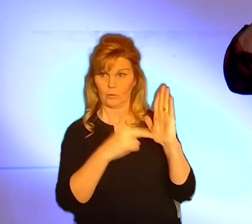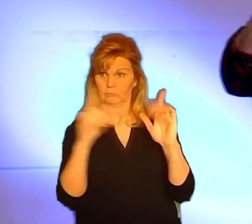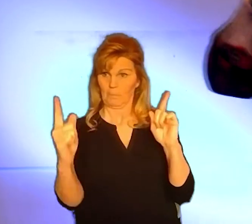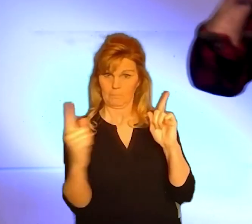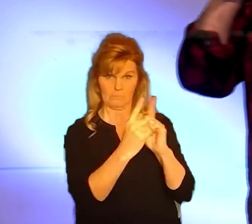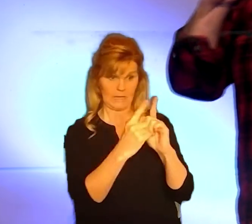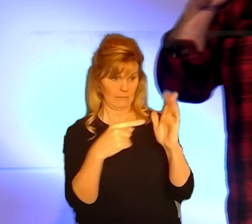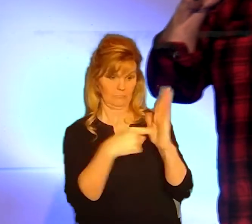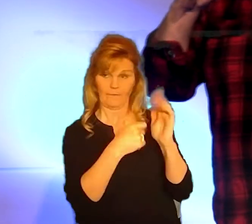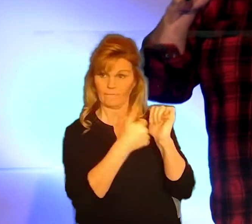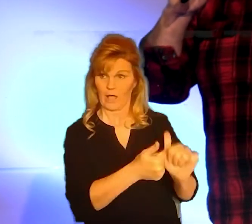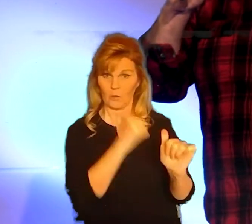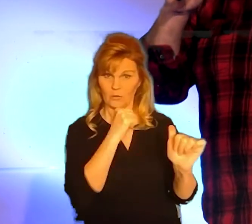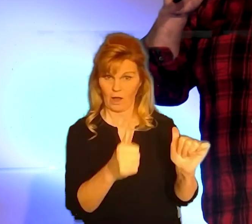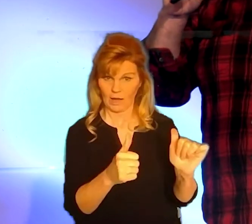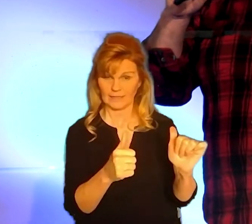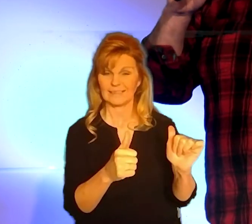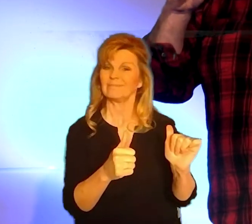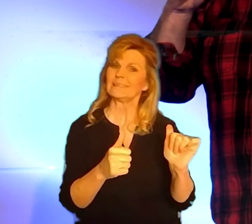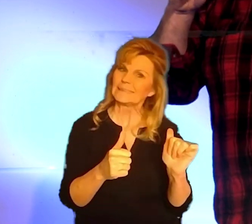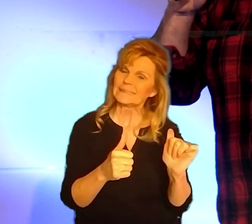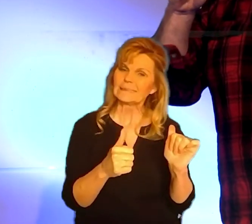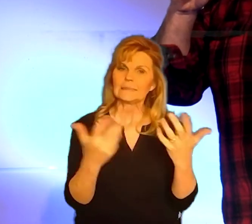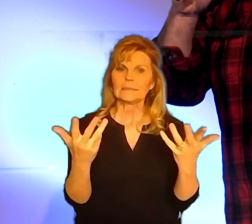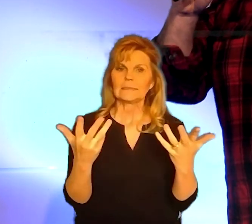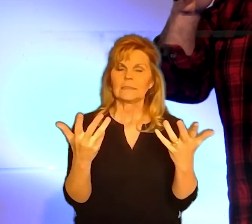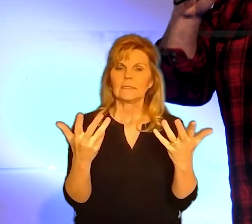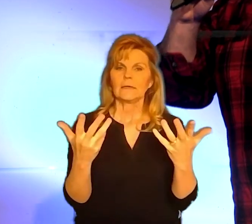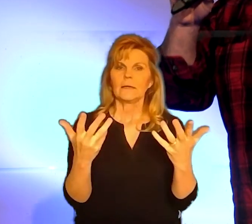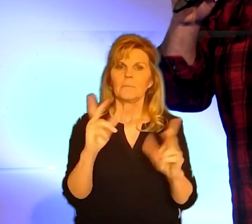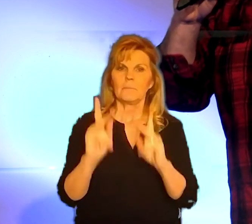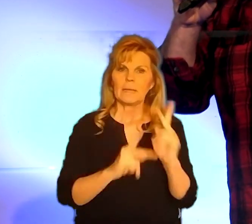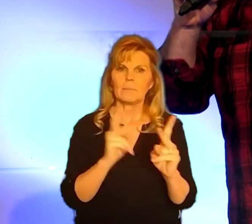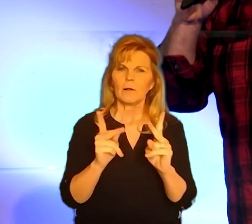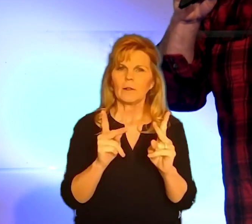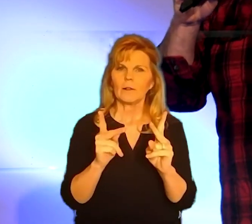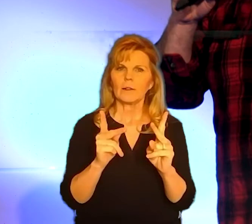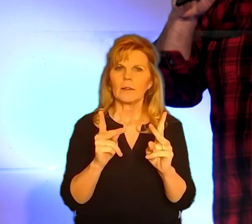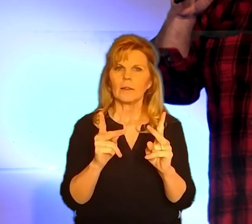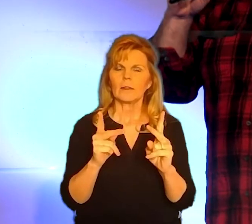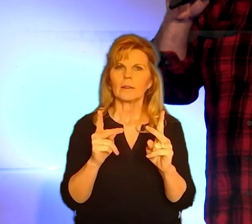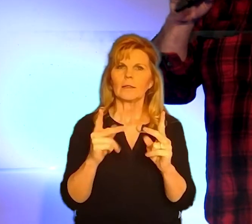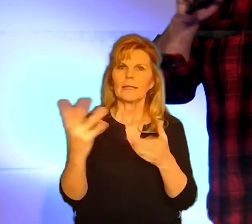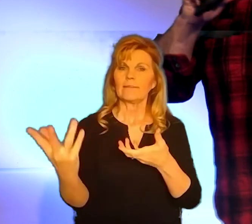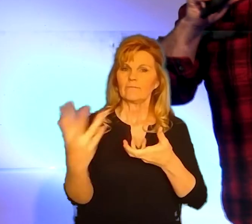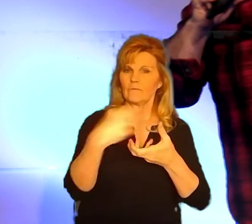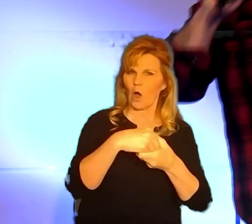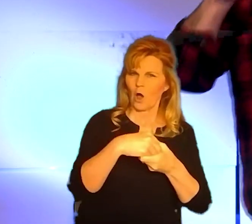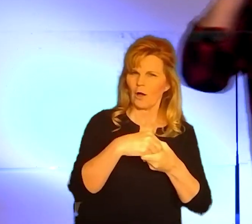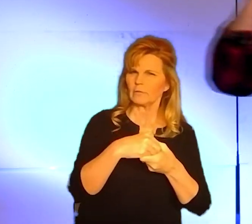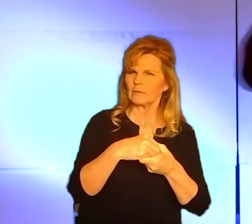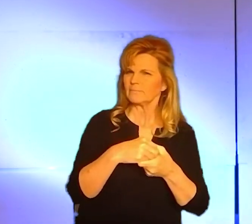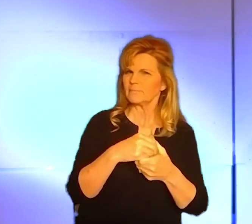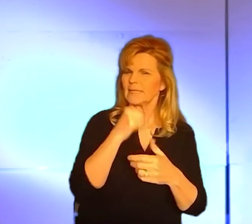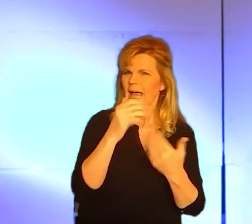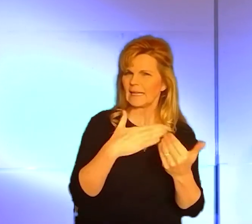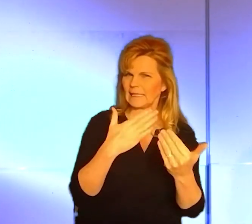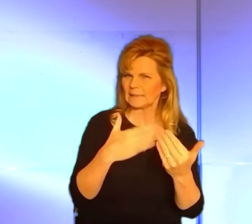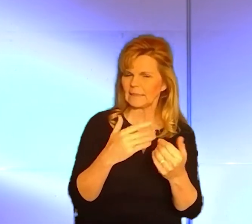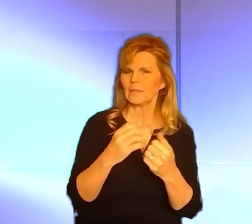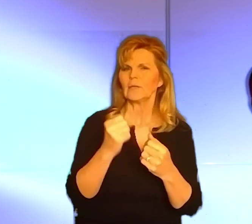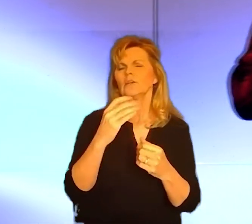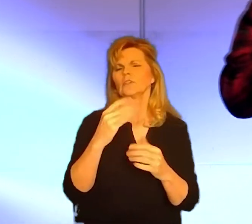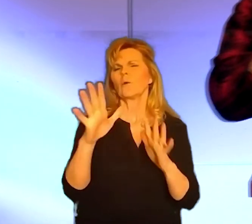think that that's the lowest level of getting people to be engaged. What God wants to get to,